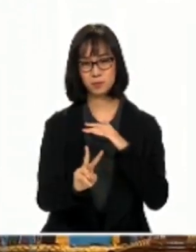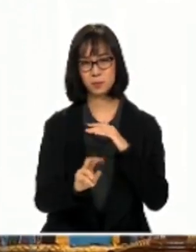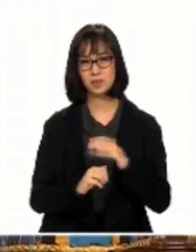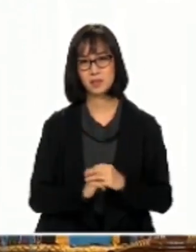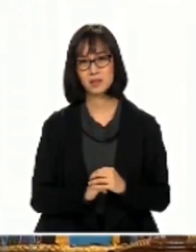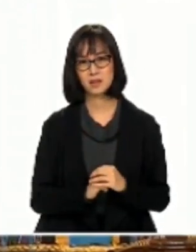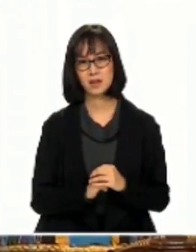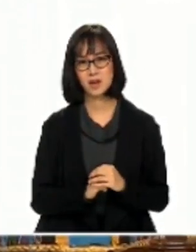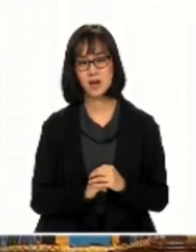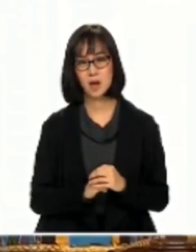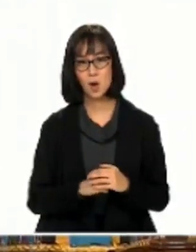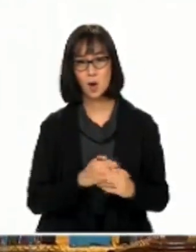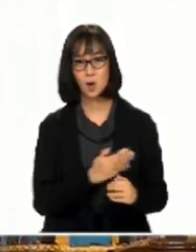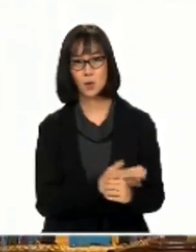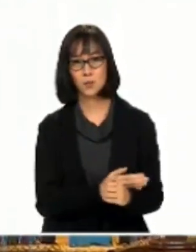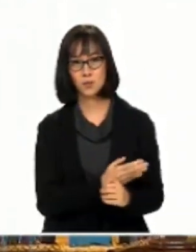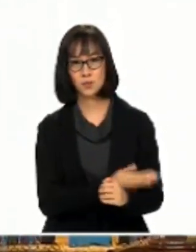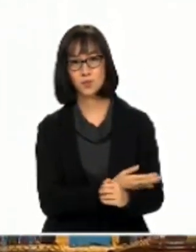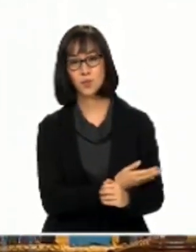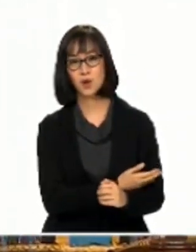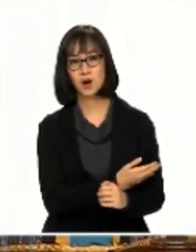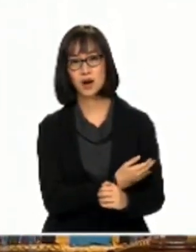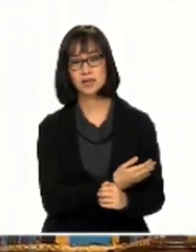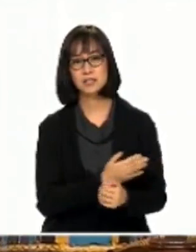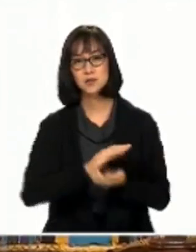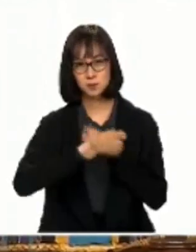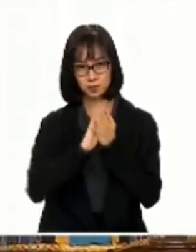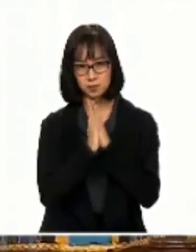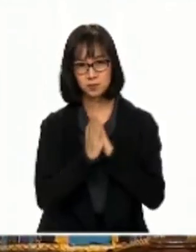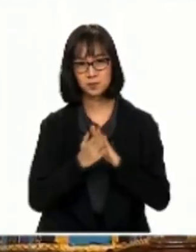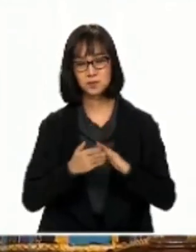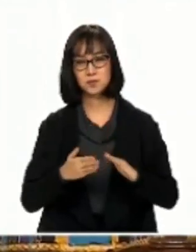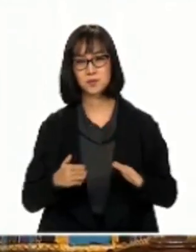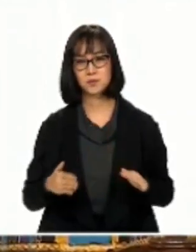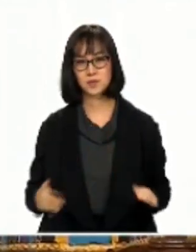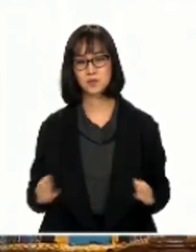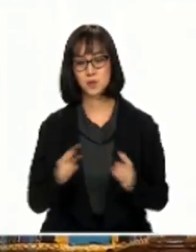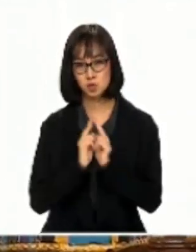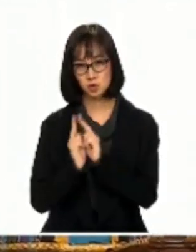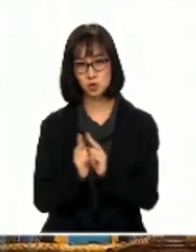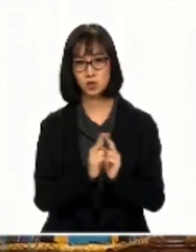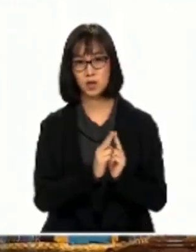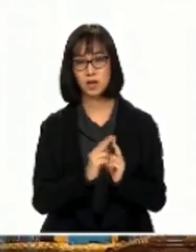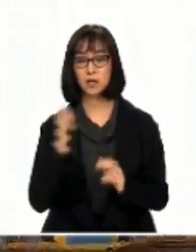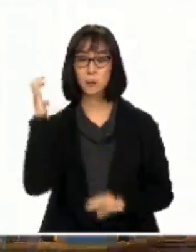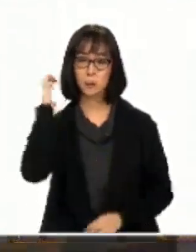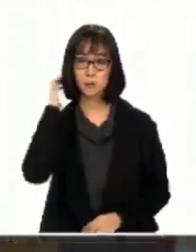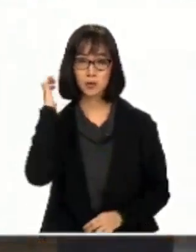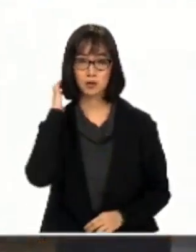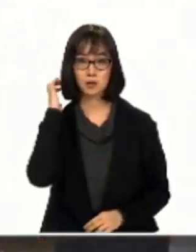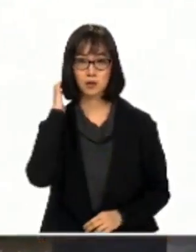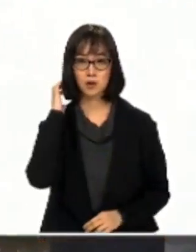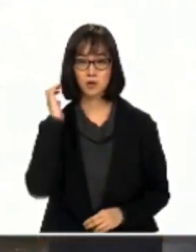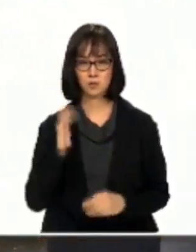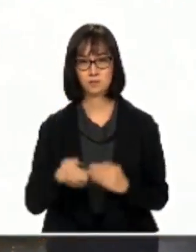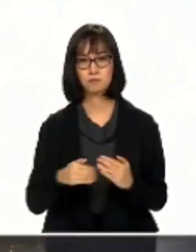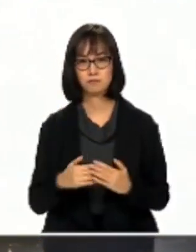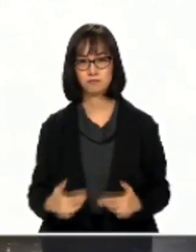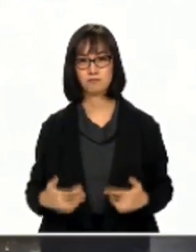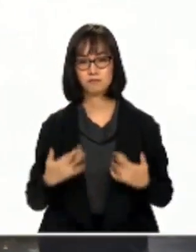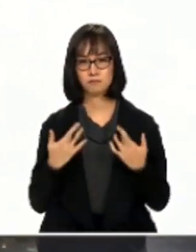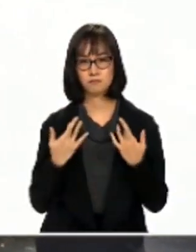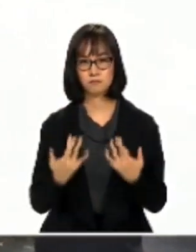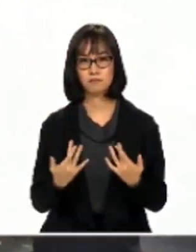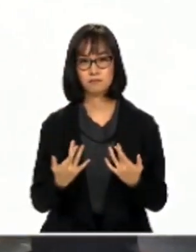a progressive, peaceful, and united Mindanao during our lifetime. It is